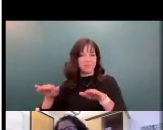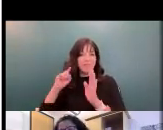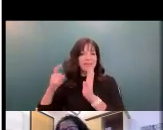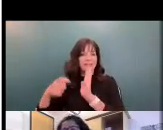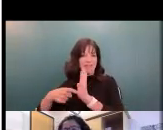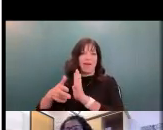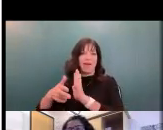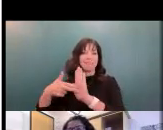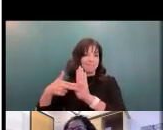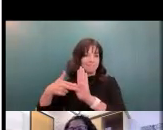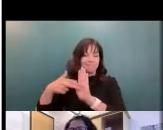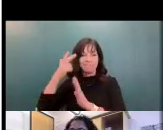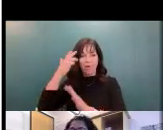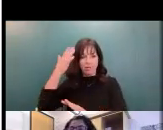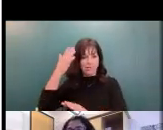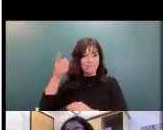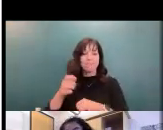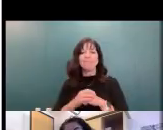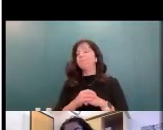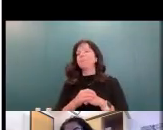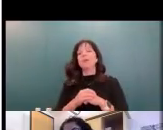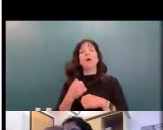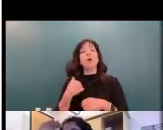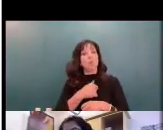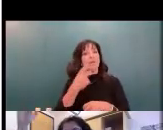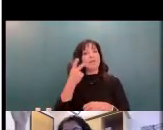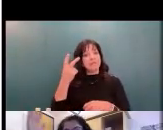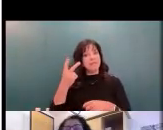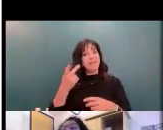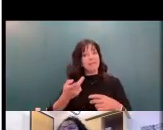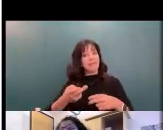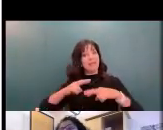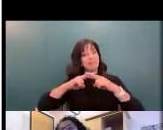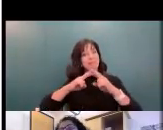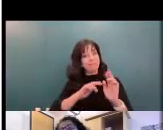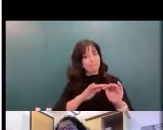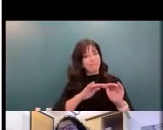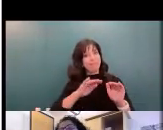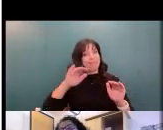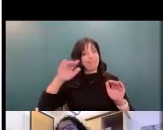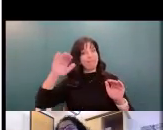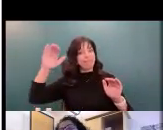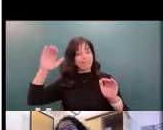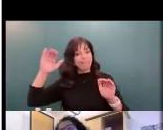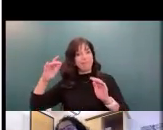identified with autism. So yeah, we see a sort of stepward, upward